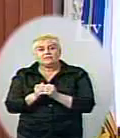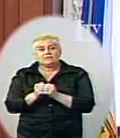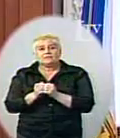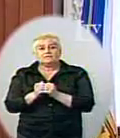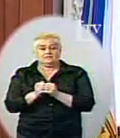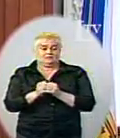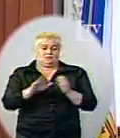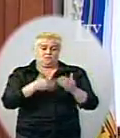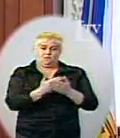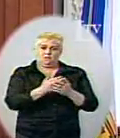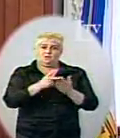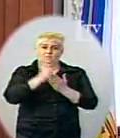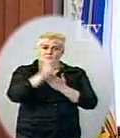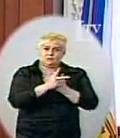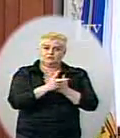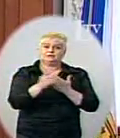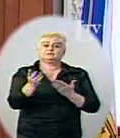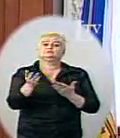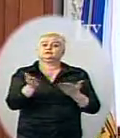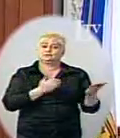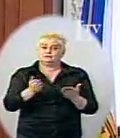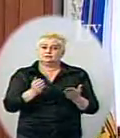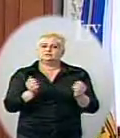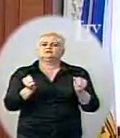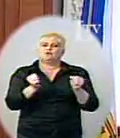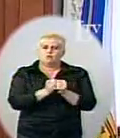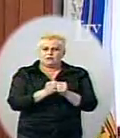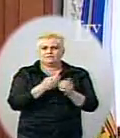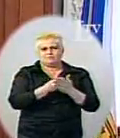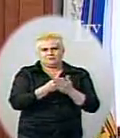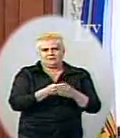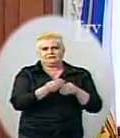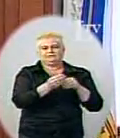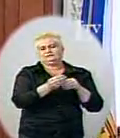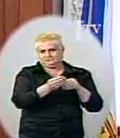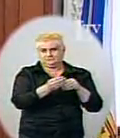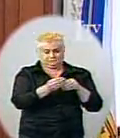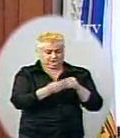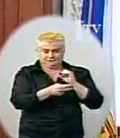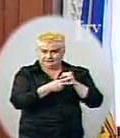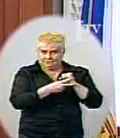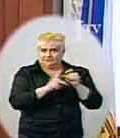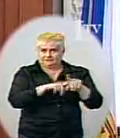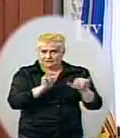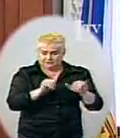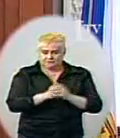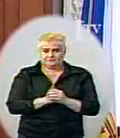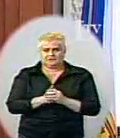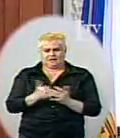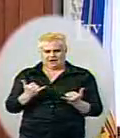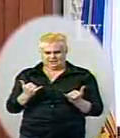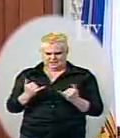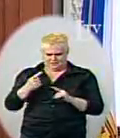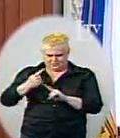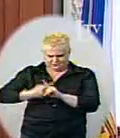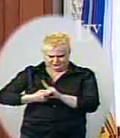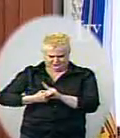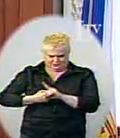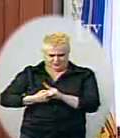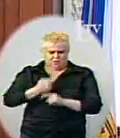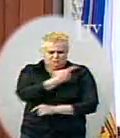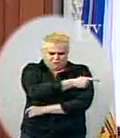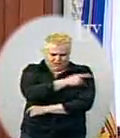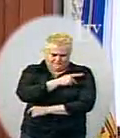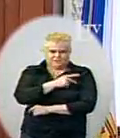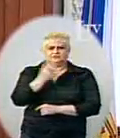programs and services effectively. Just this month, the province, the nine district health